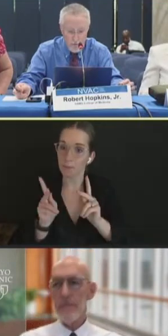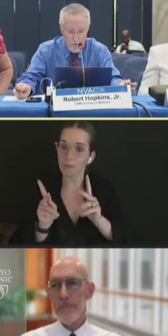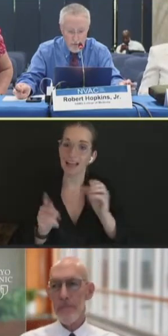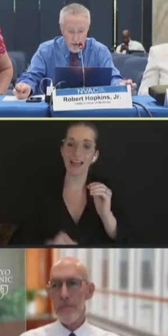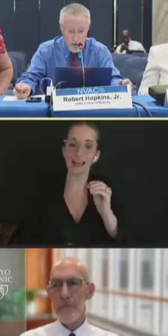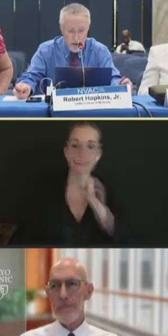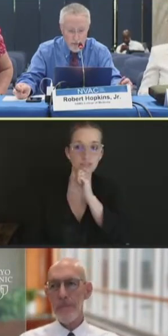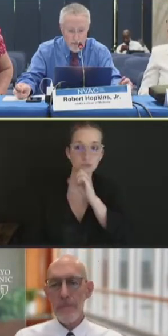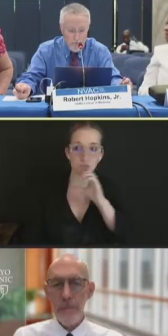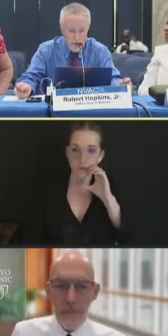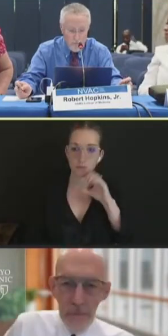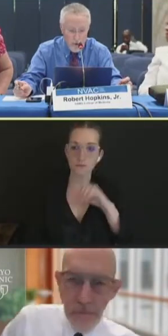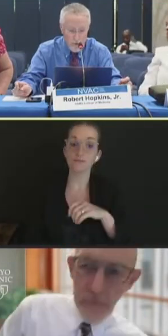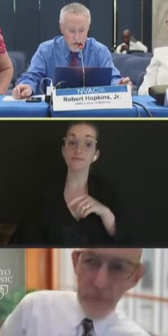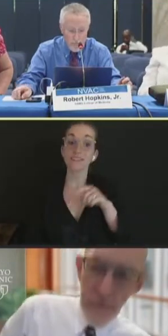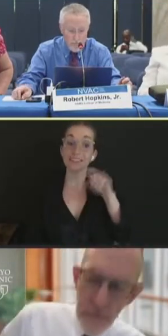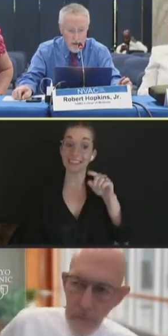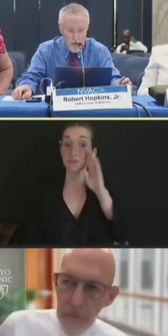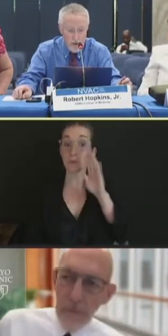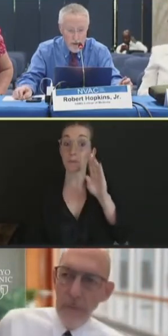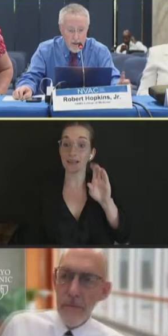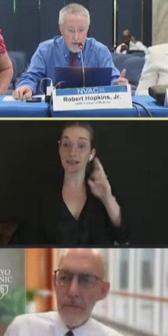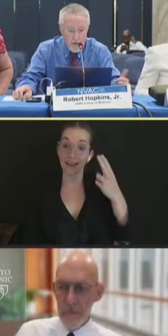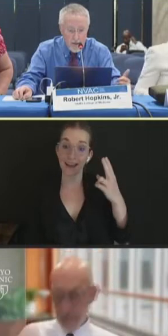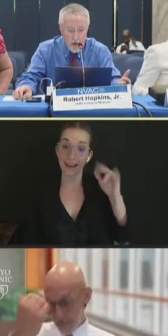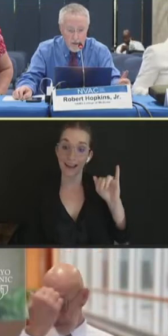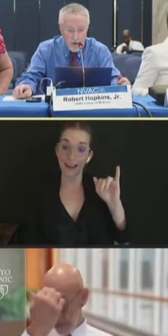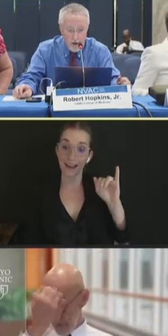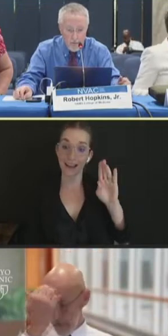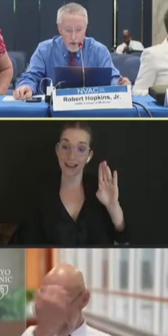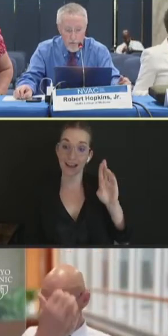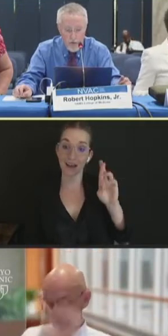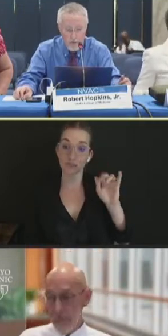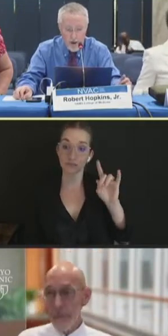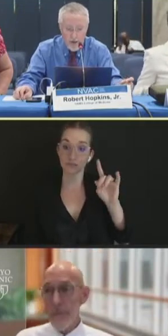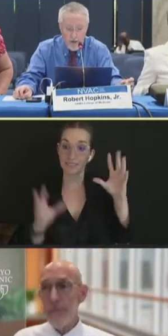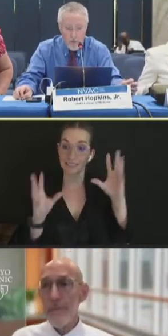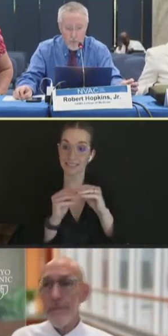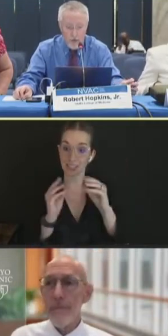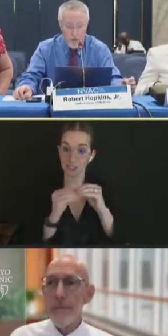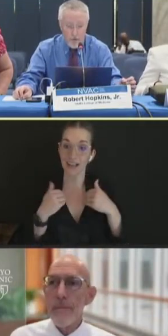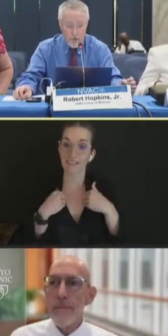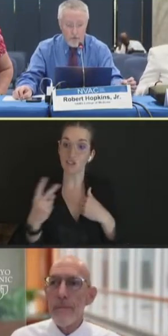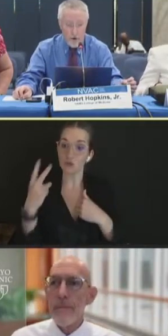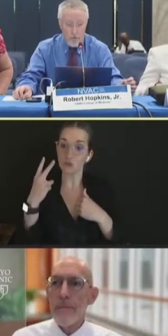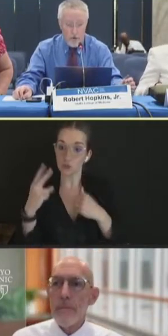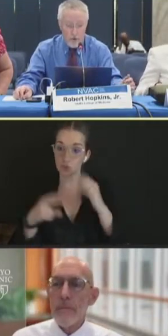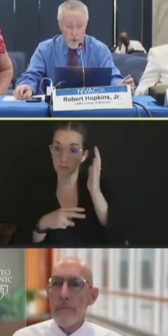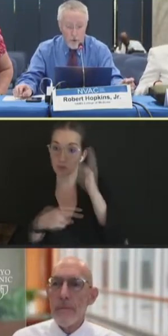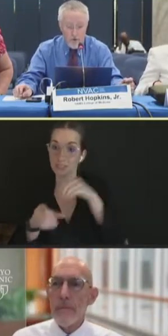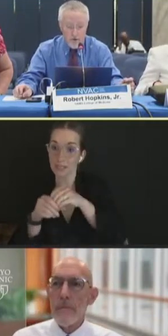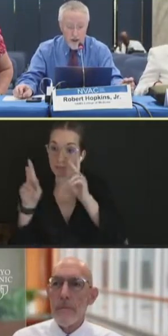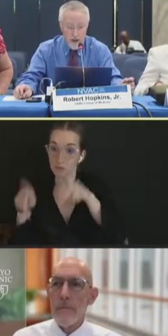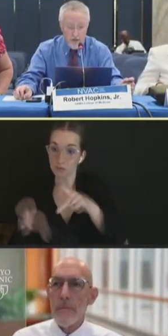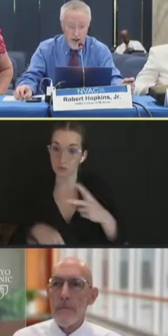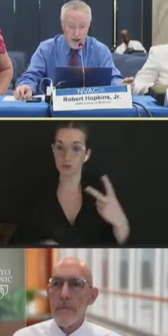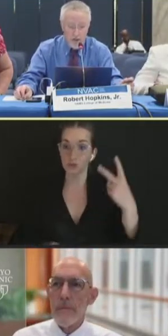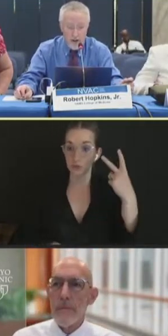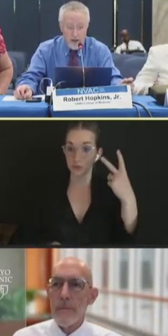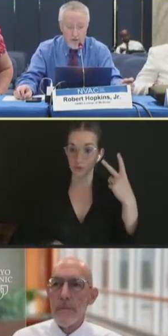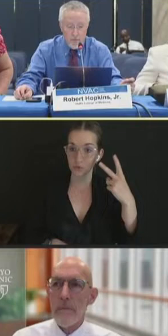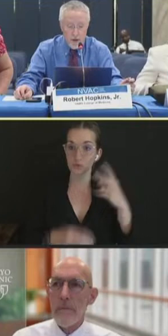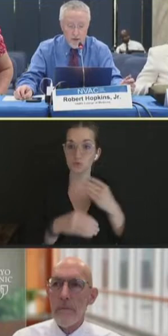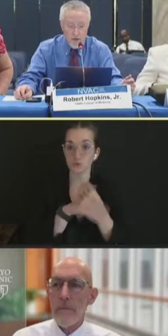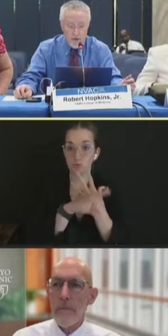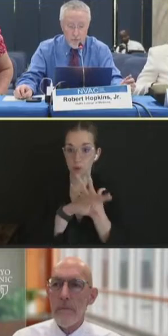presenters remotely and 2 in person. The development and approval of scientific breakthroughs has opened new doors to tailor